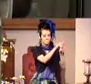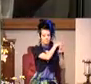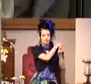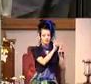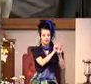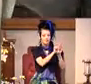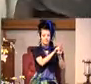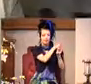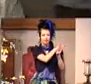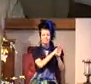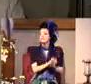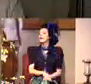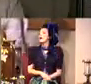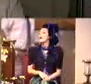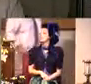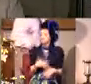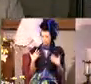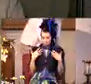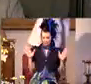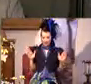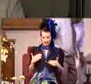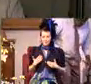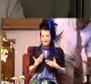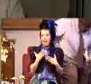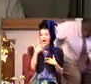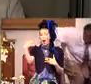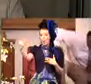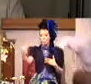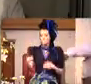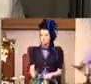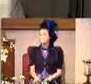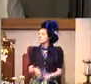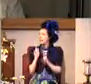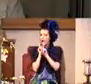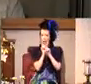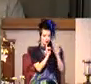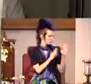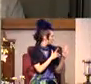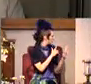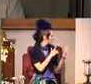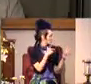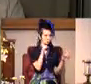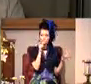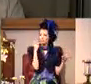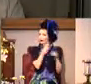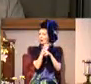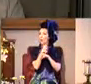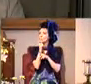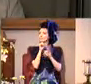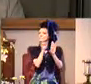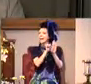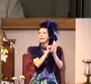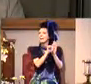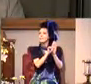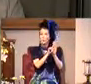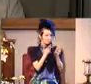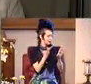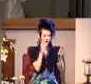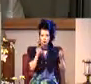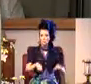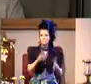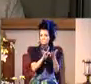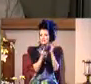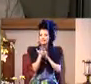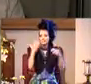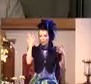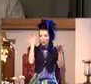bodies and let us out. I'm going to let's ask the usher if they were going to find out who's knocking on the door on the side, because it could be Jesus wanting to